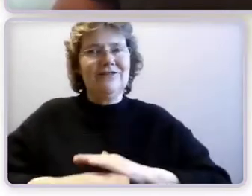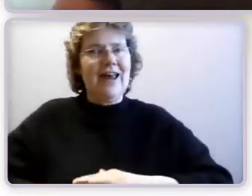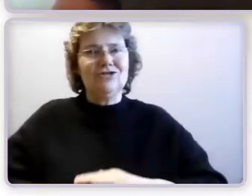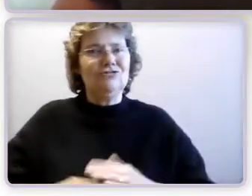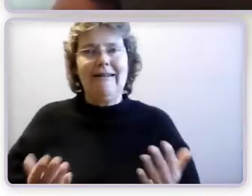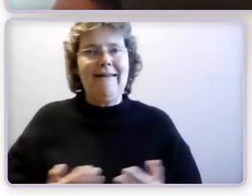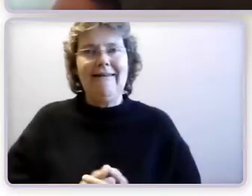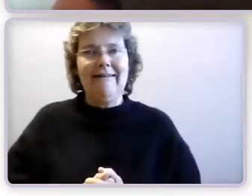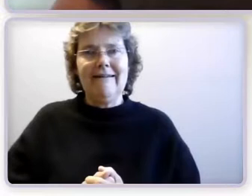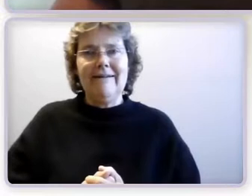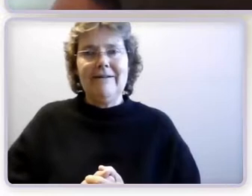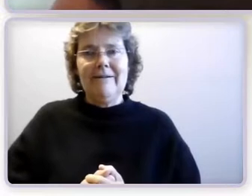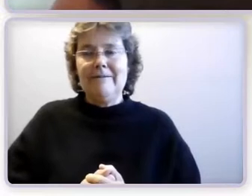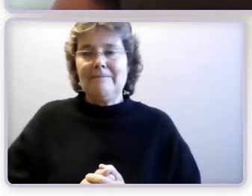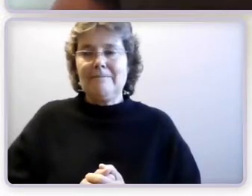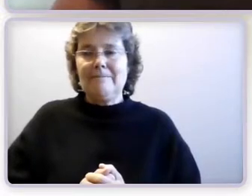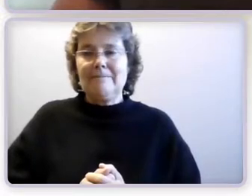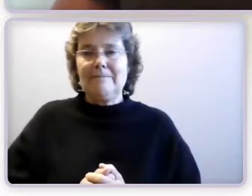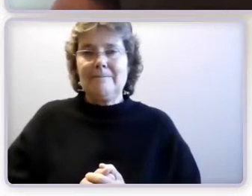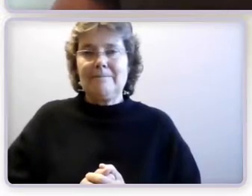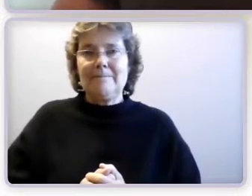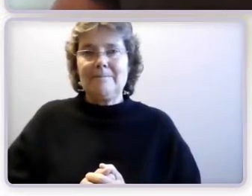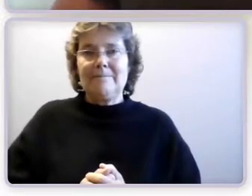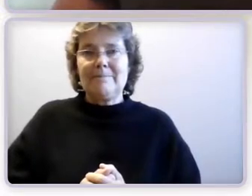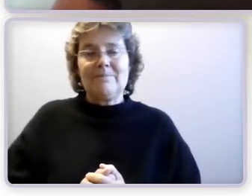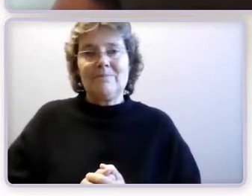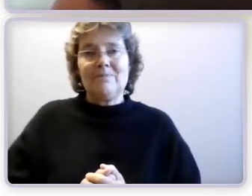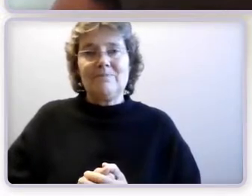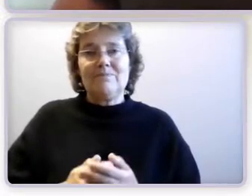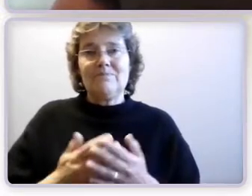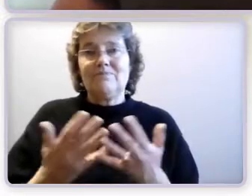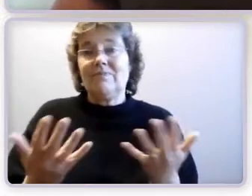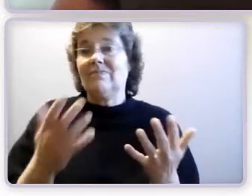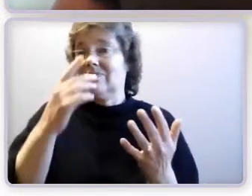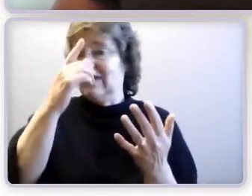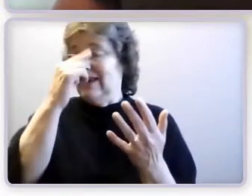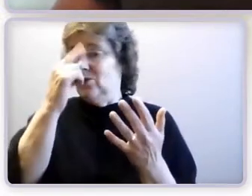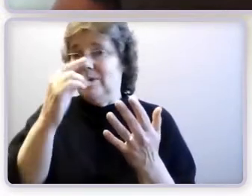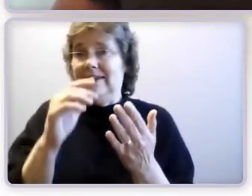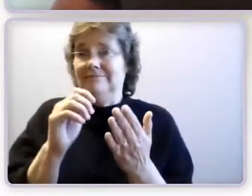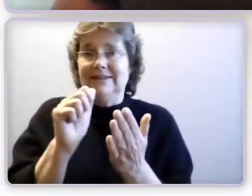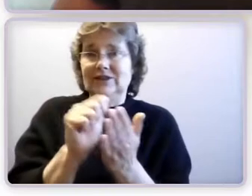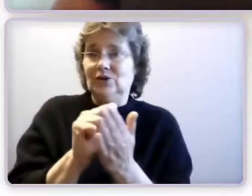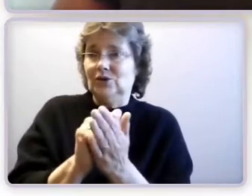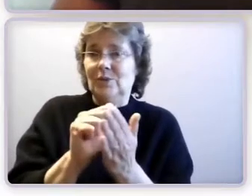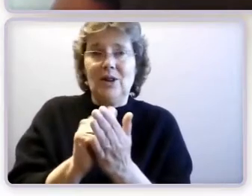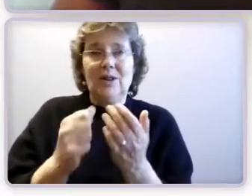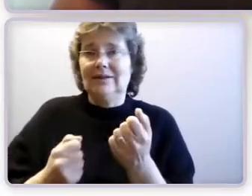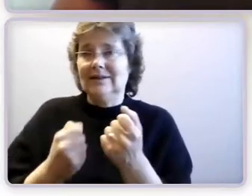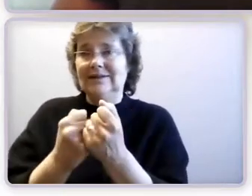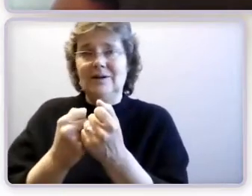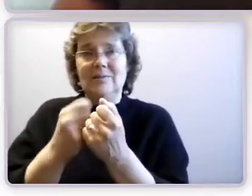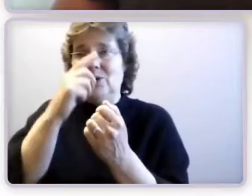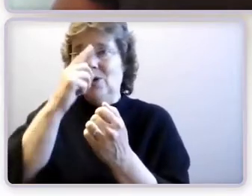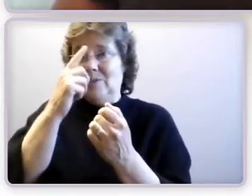There simply might just be a dearth of suitable workers and support people to help people access